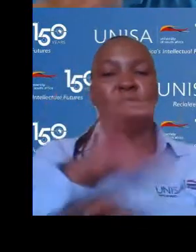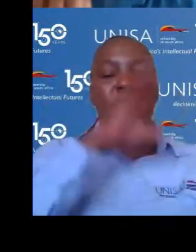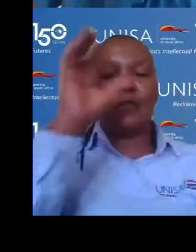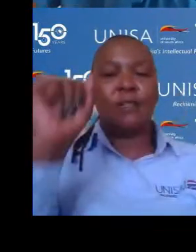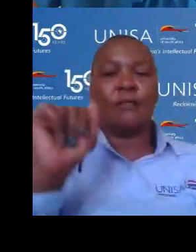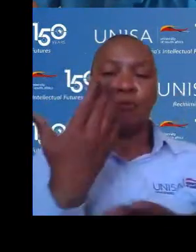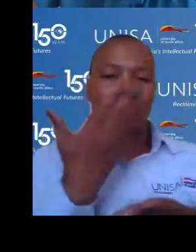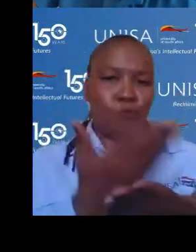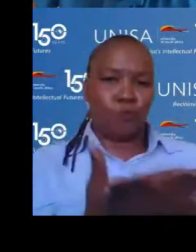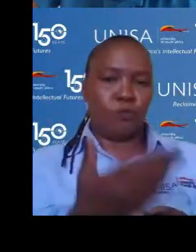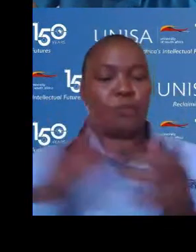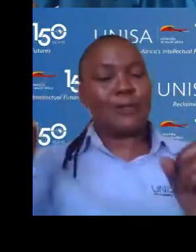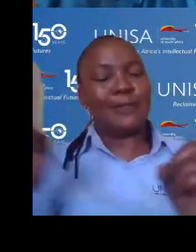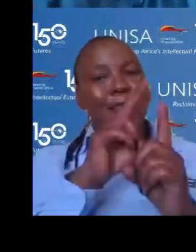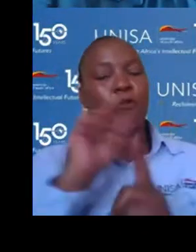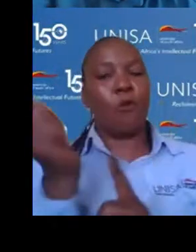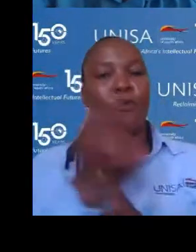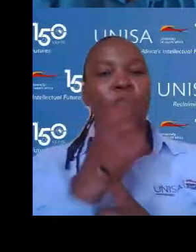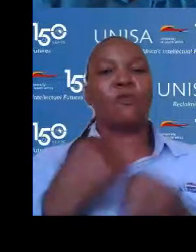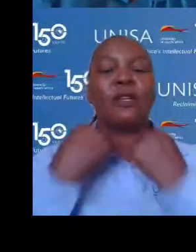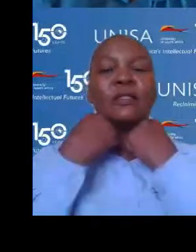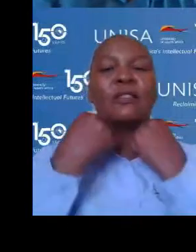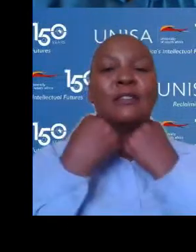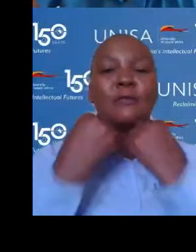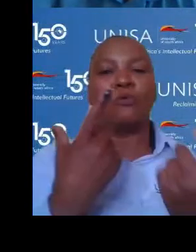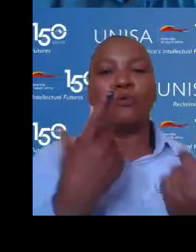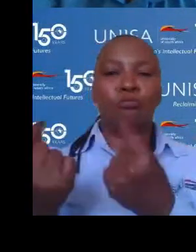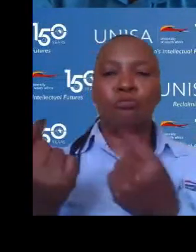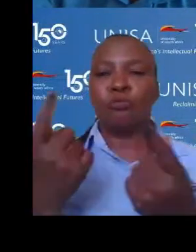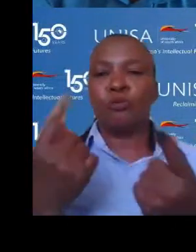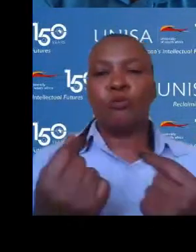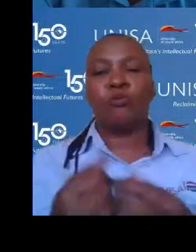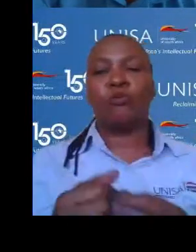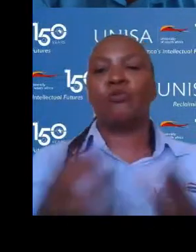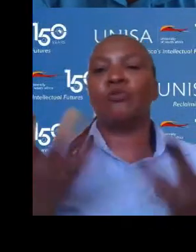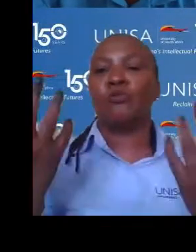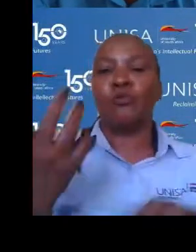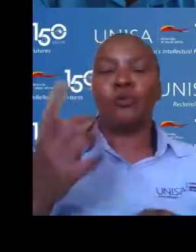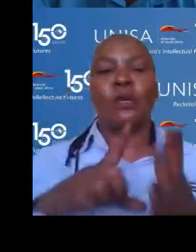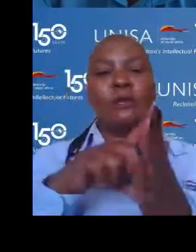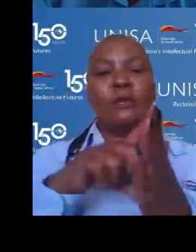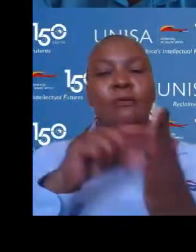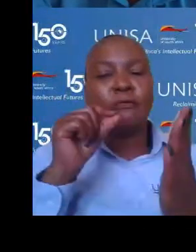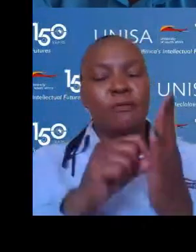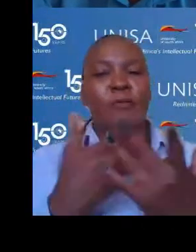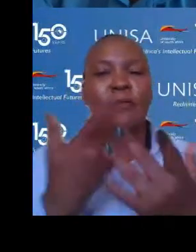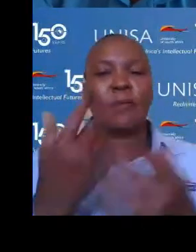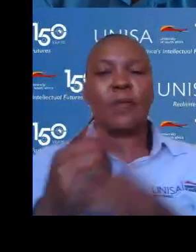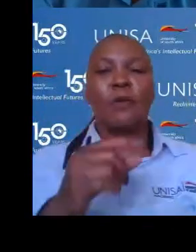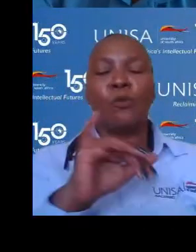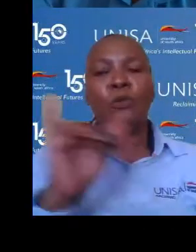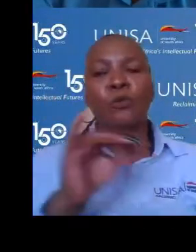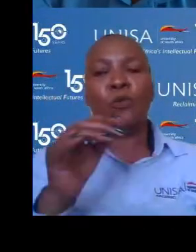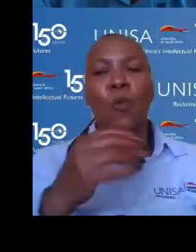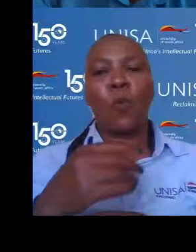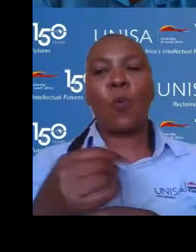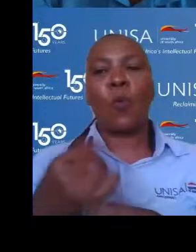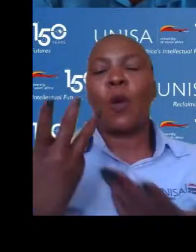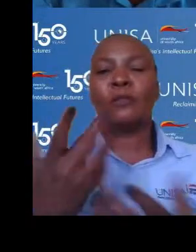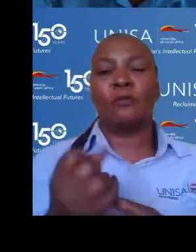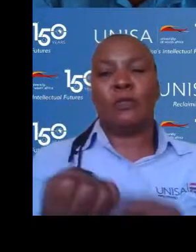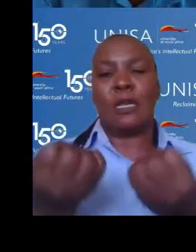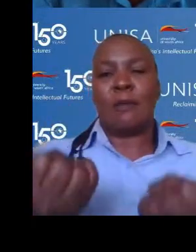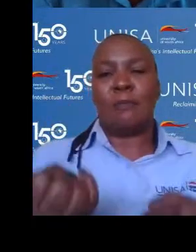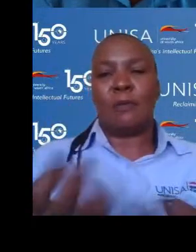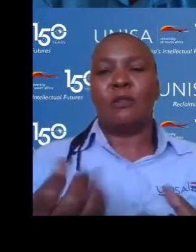of your assignments, do a schedule on which one is due first and so on, so that you can submit all of your assignments. If you've